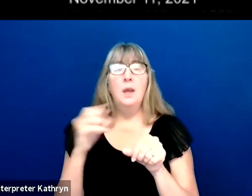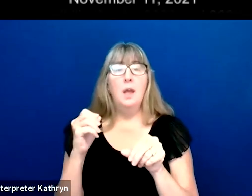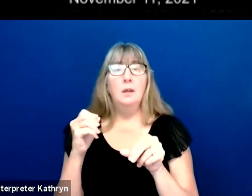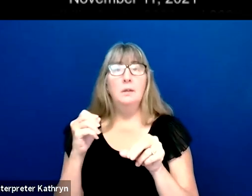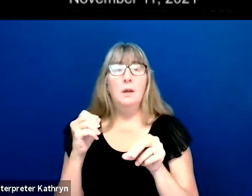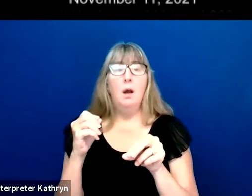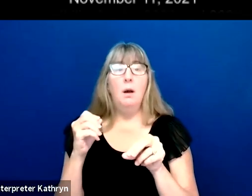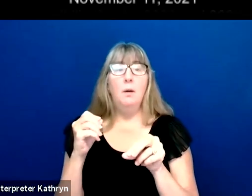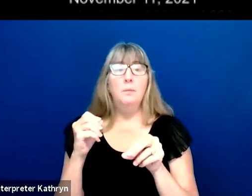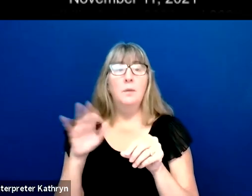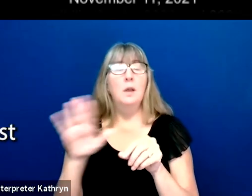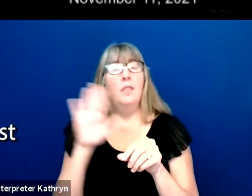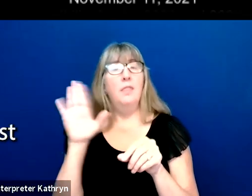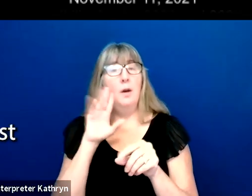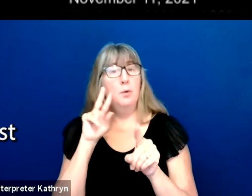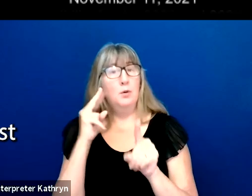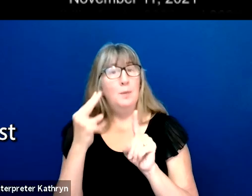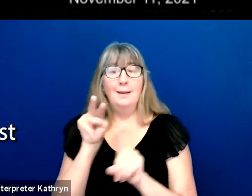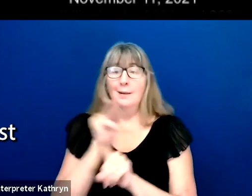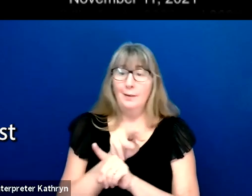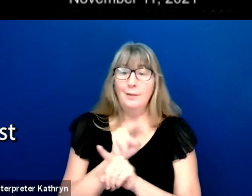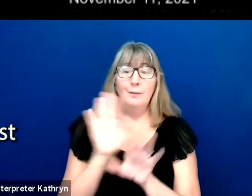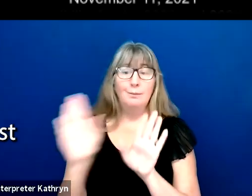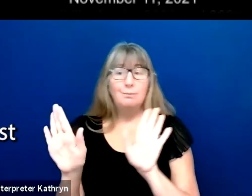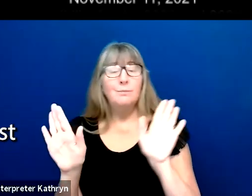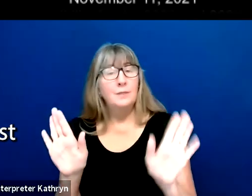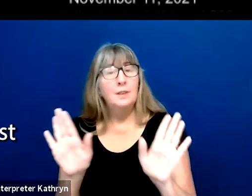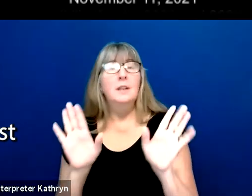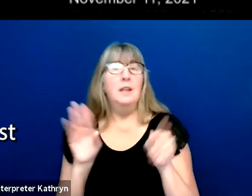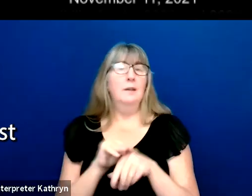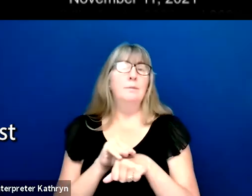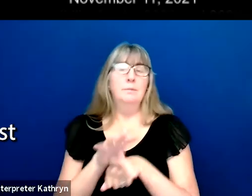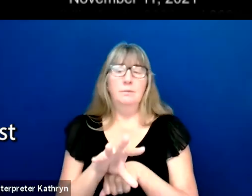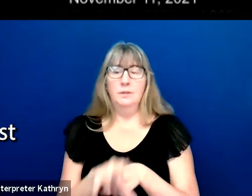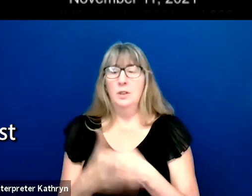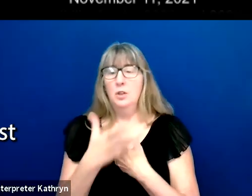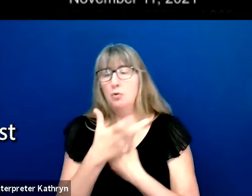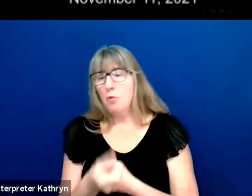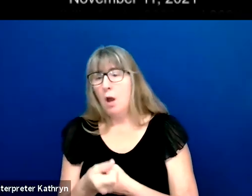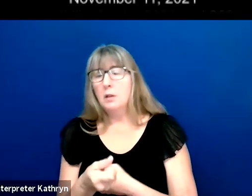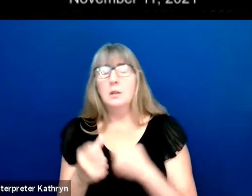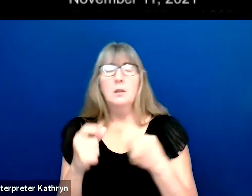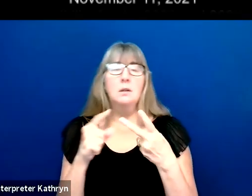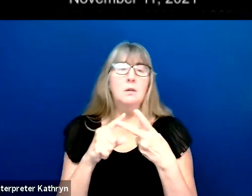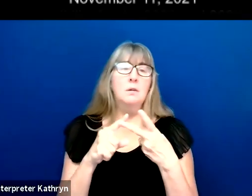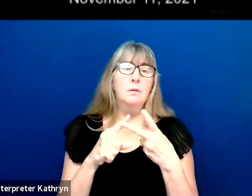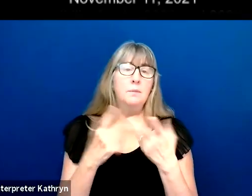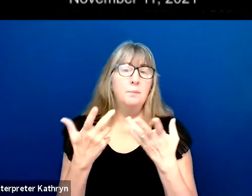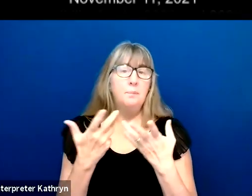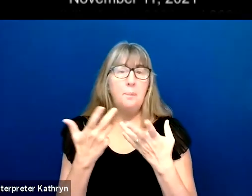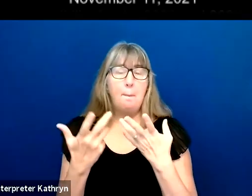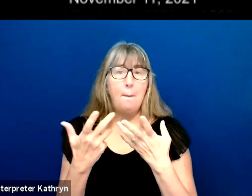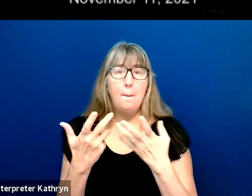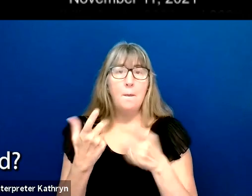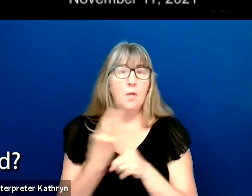having perspectives that we've talked about, and these can play out in terms of trust, and these can play out in terms of what are the